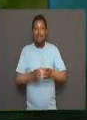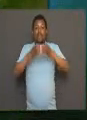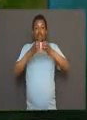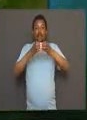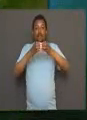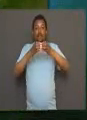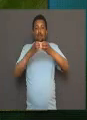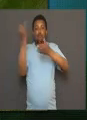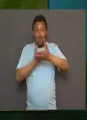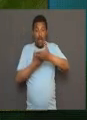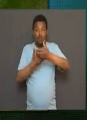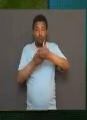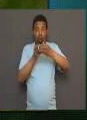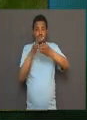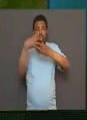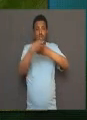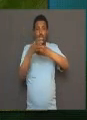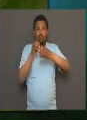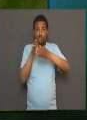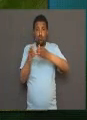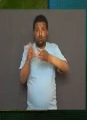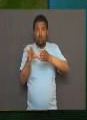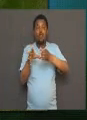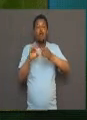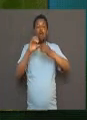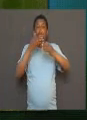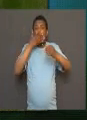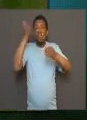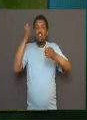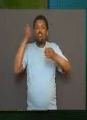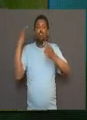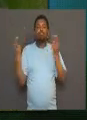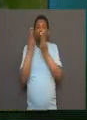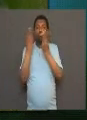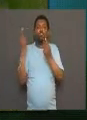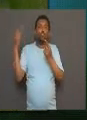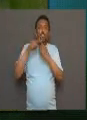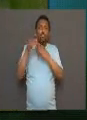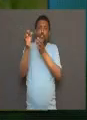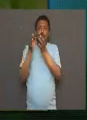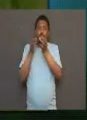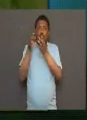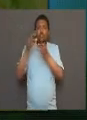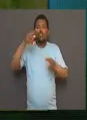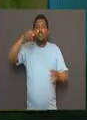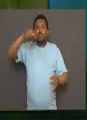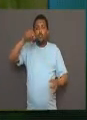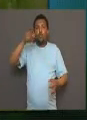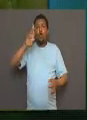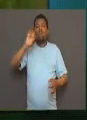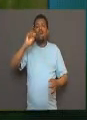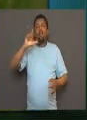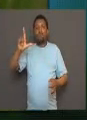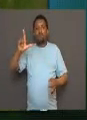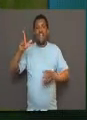Cylindrical map projection is best used to depict tropical regions